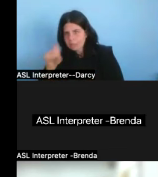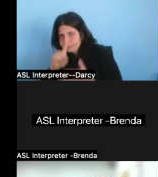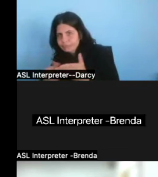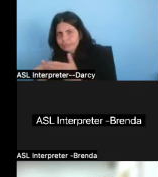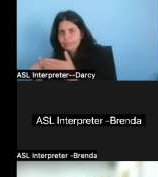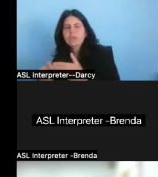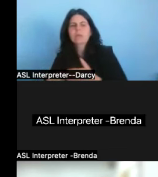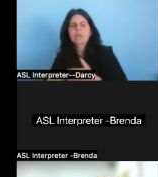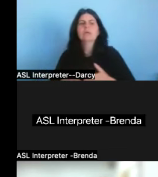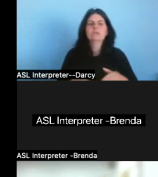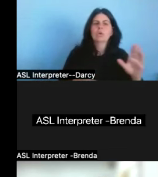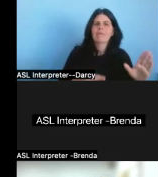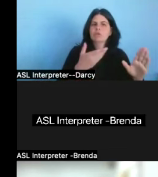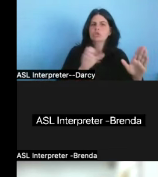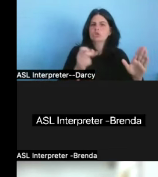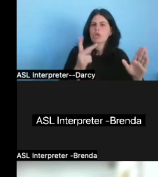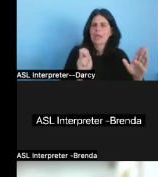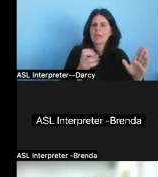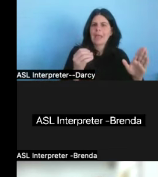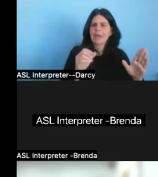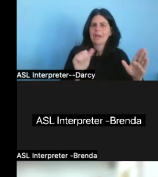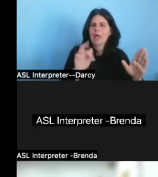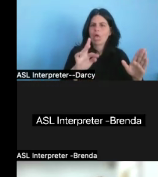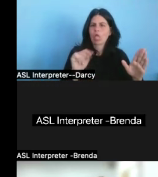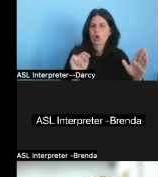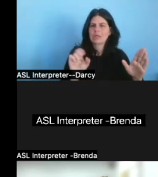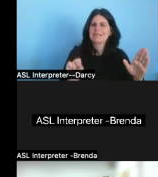my Shake and Alert San Diego. So thank you.